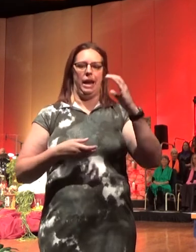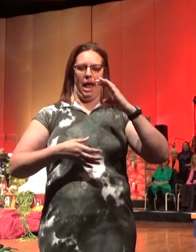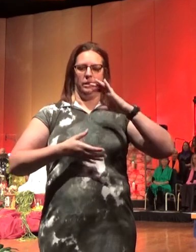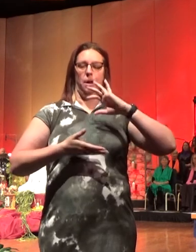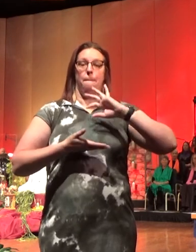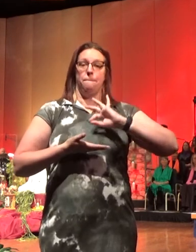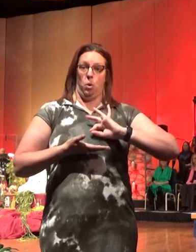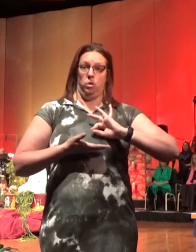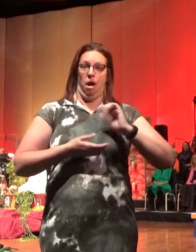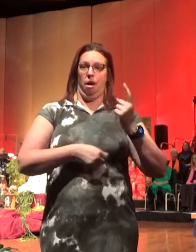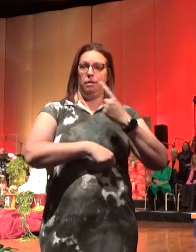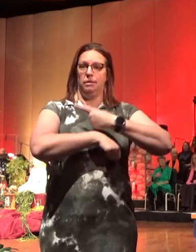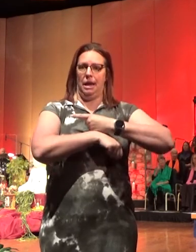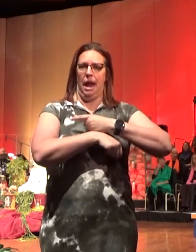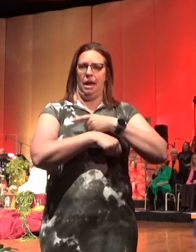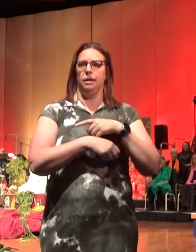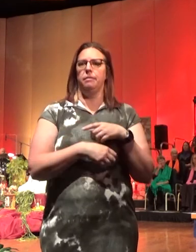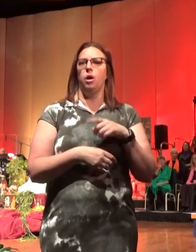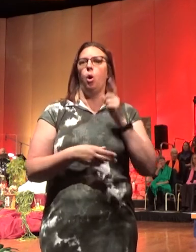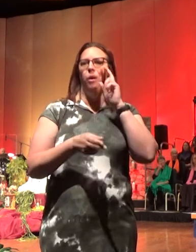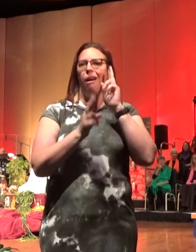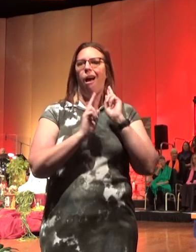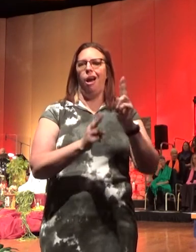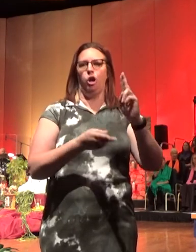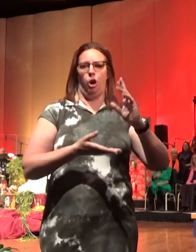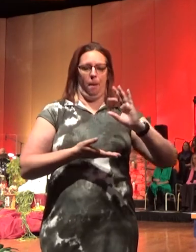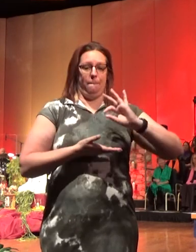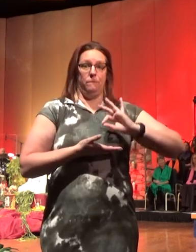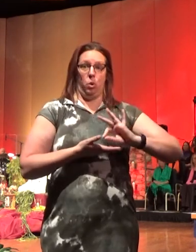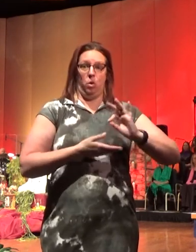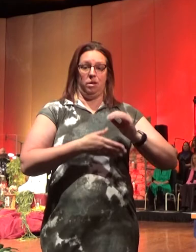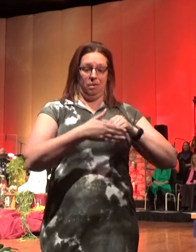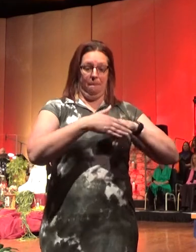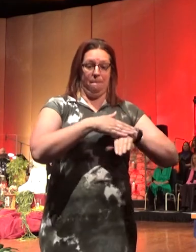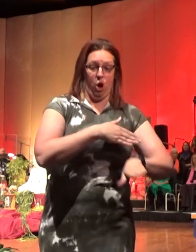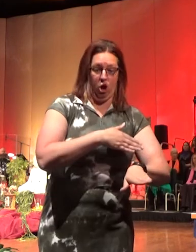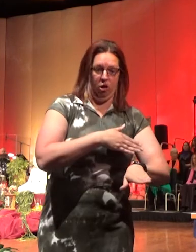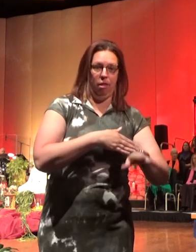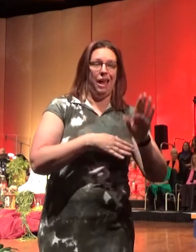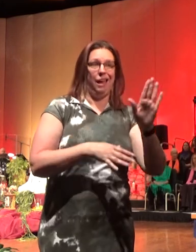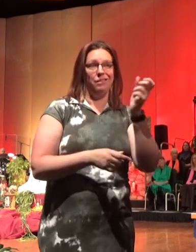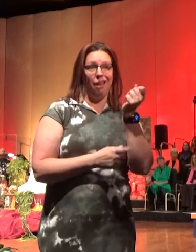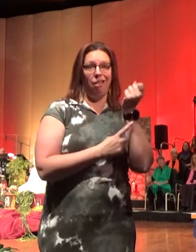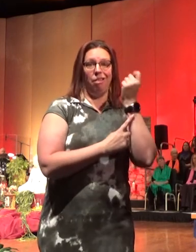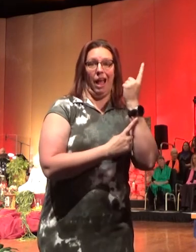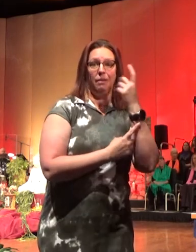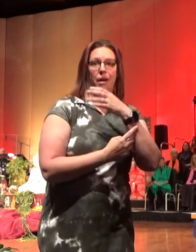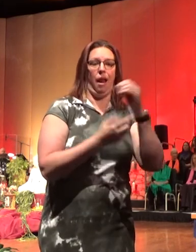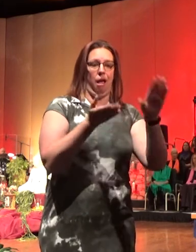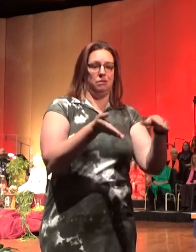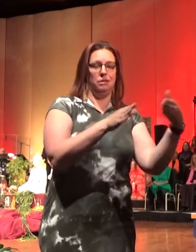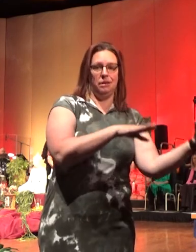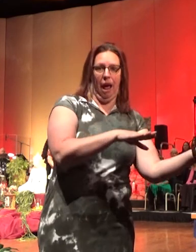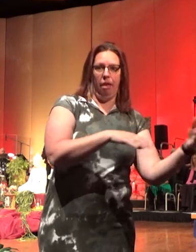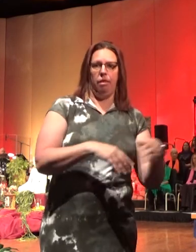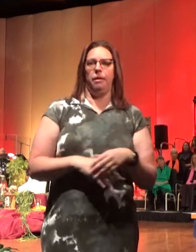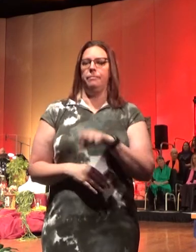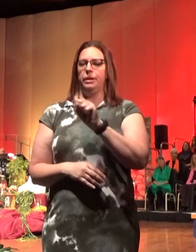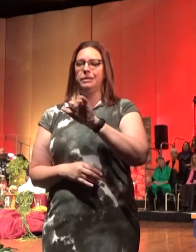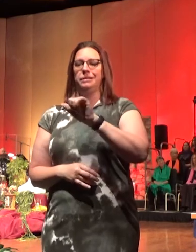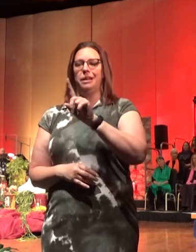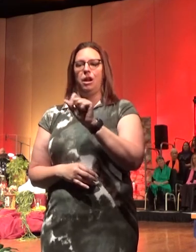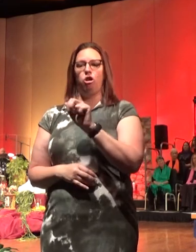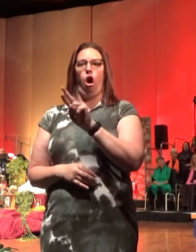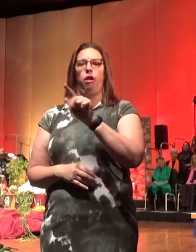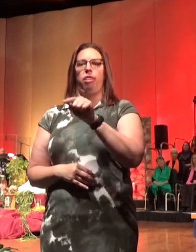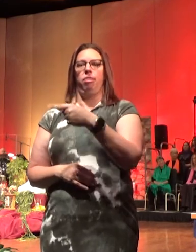celebration honoring the Buddha's birth, enlightenment, and death. Siddhartha Gautama was born in 623